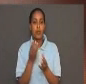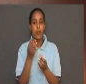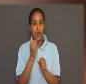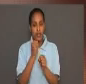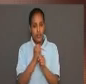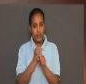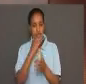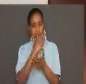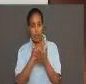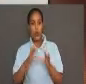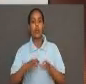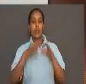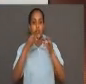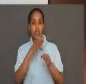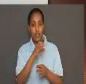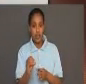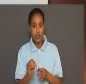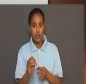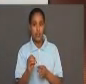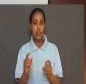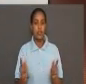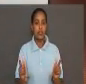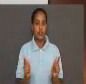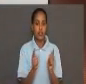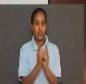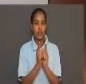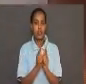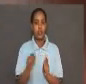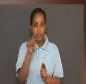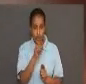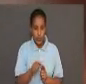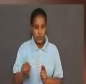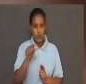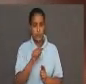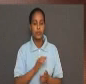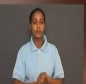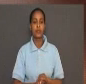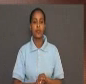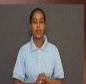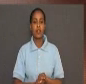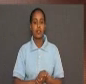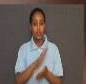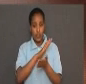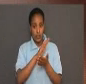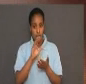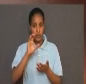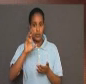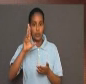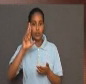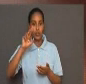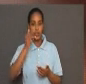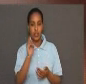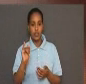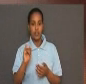manufacture semiconductors and integrated circuits. The curing may be done through